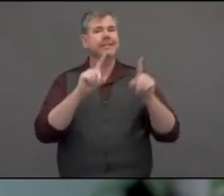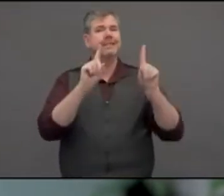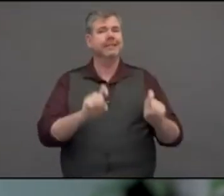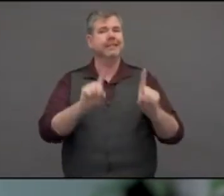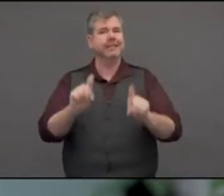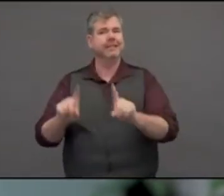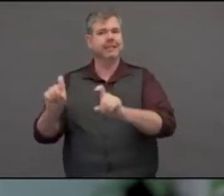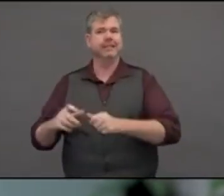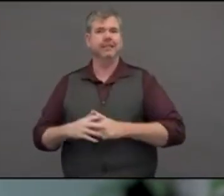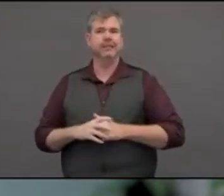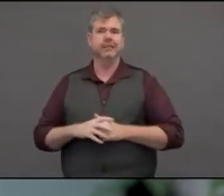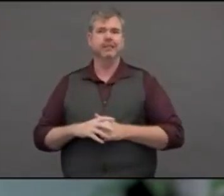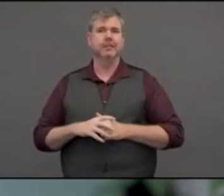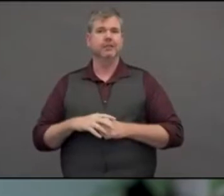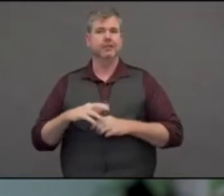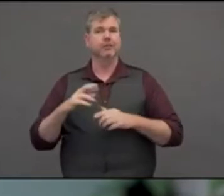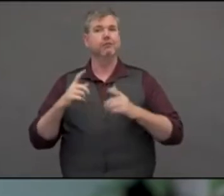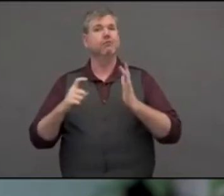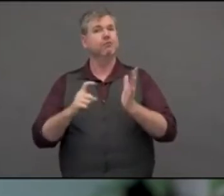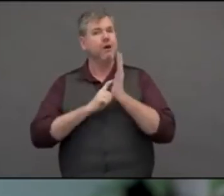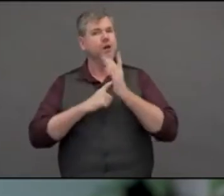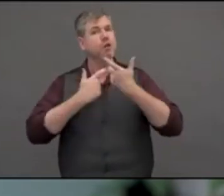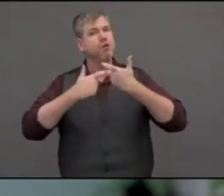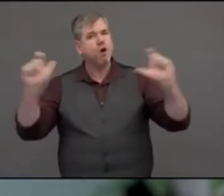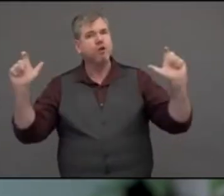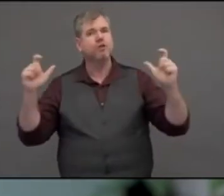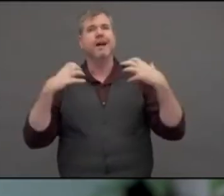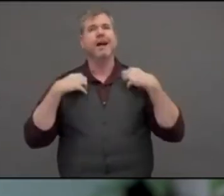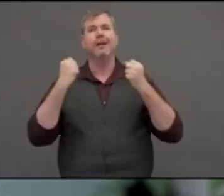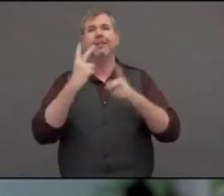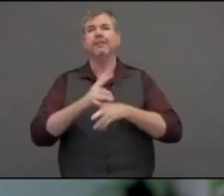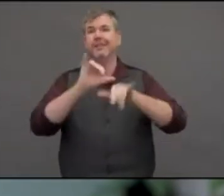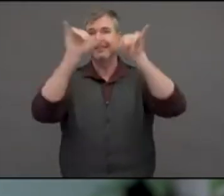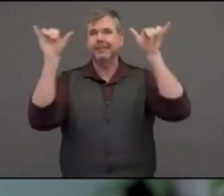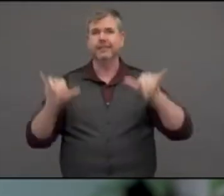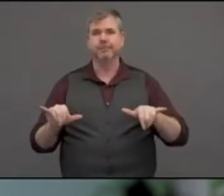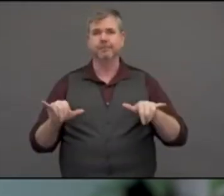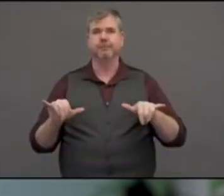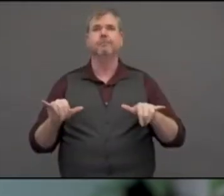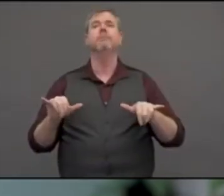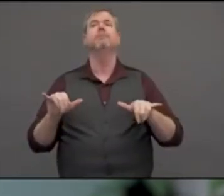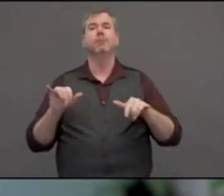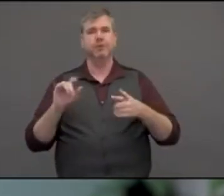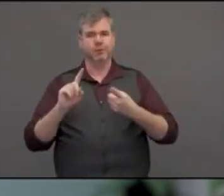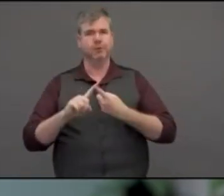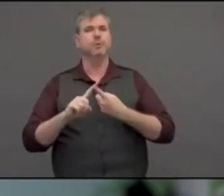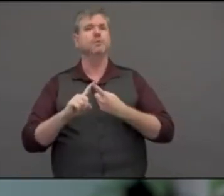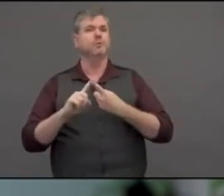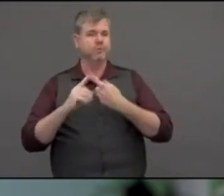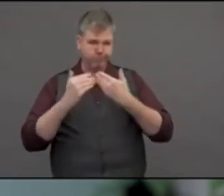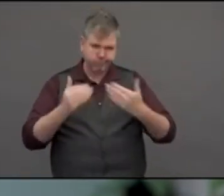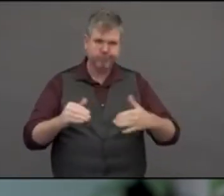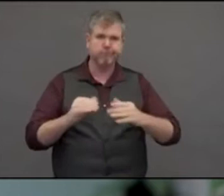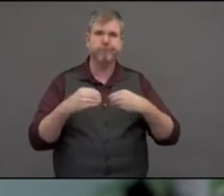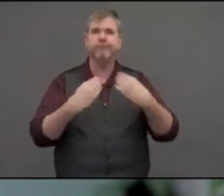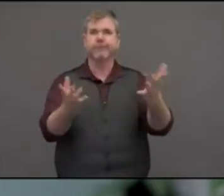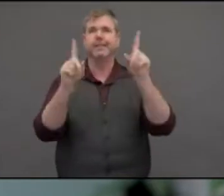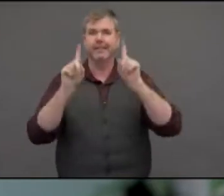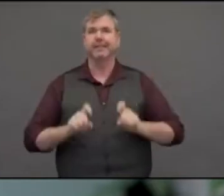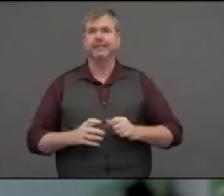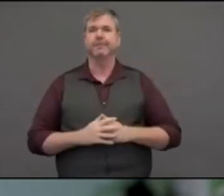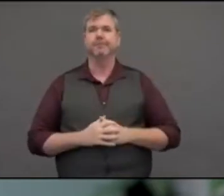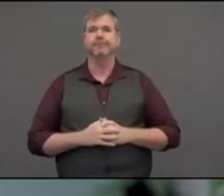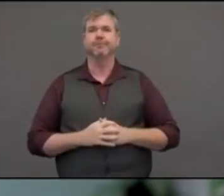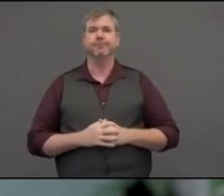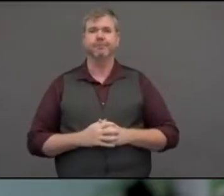and provide testing for priority categories. And what was announced last week was really an enhancement of that